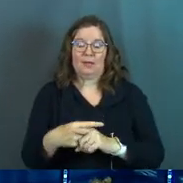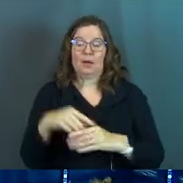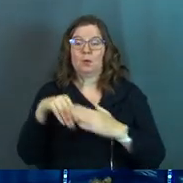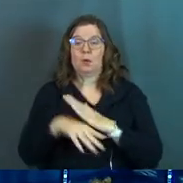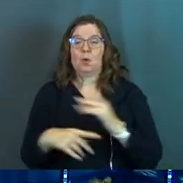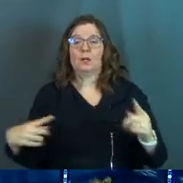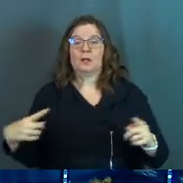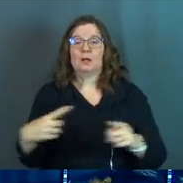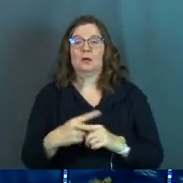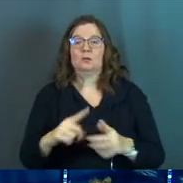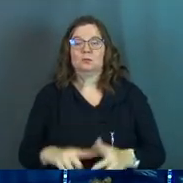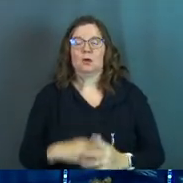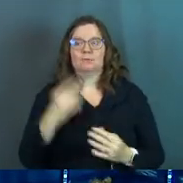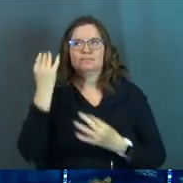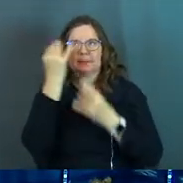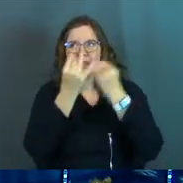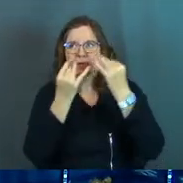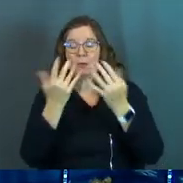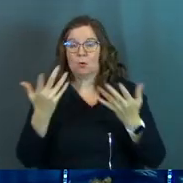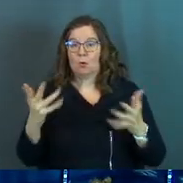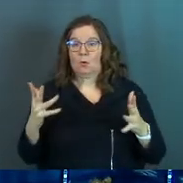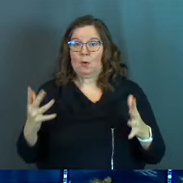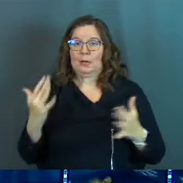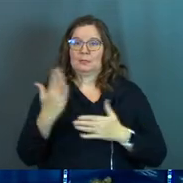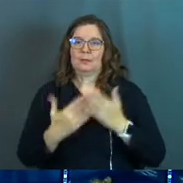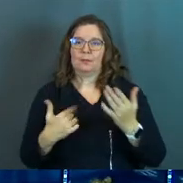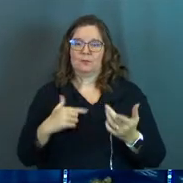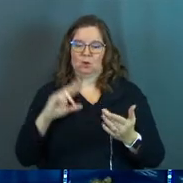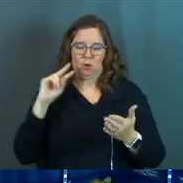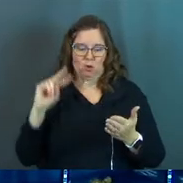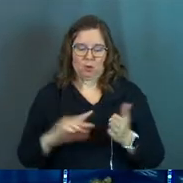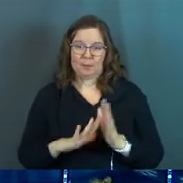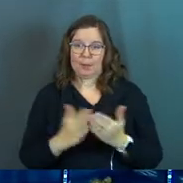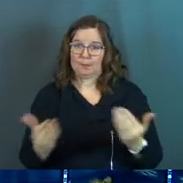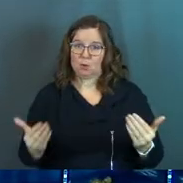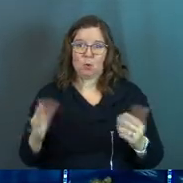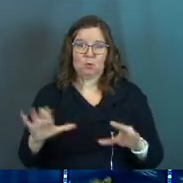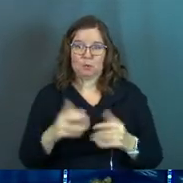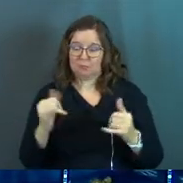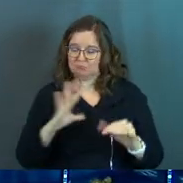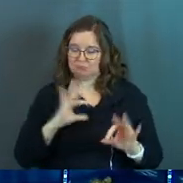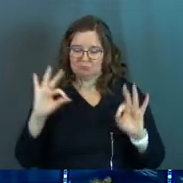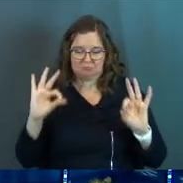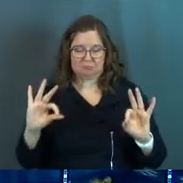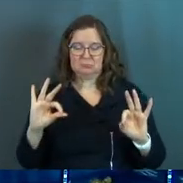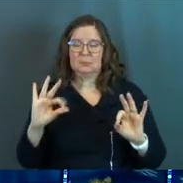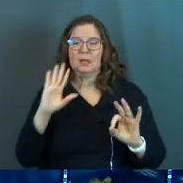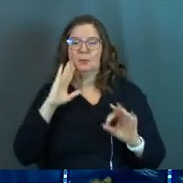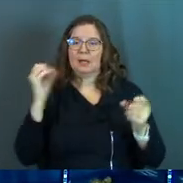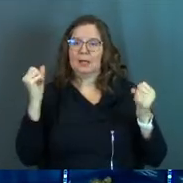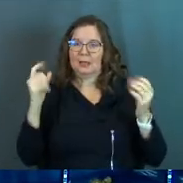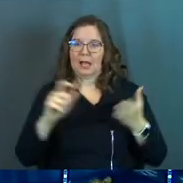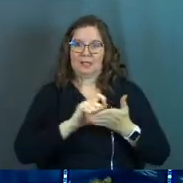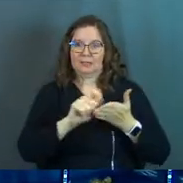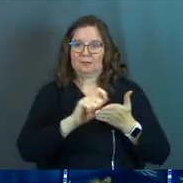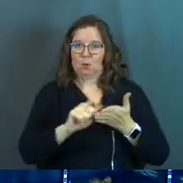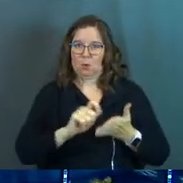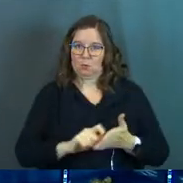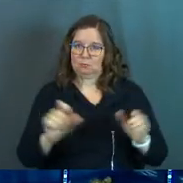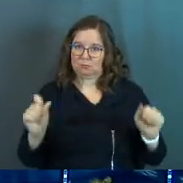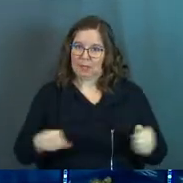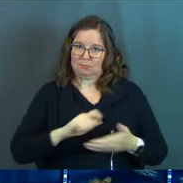into conflict, I want you to start thinking already. Some of you are turning to your Bibles and go ahead and do that, and that's awesome. There's going to be lots of notes to